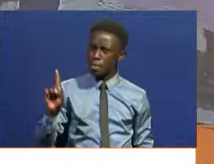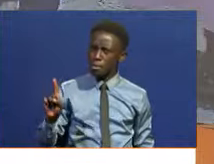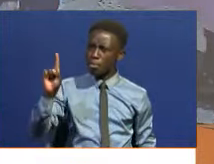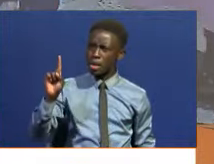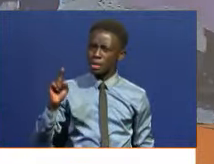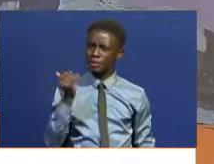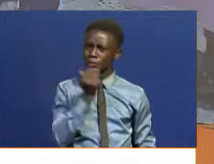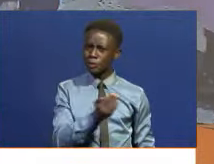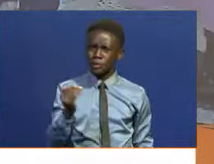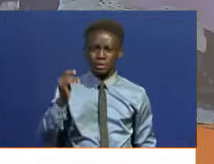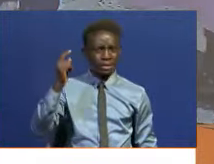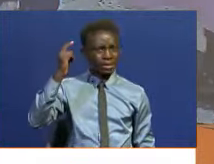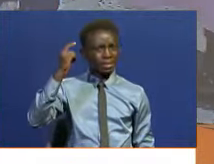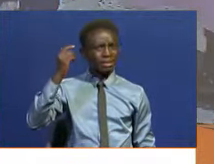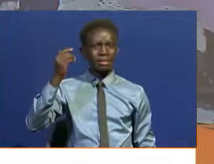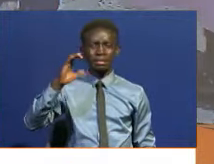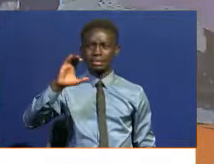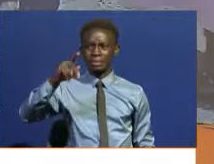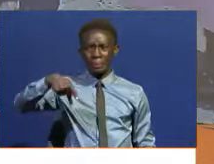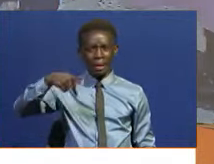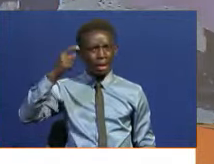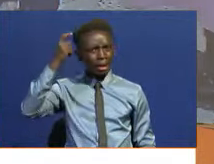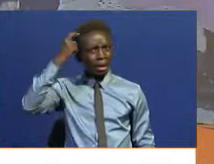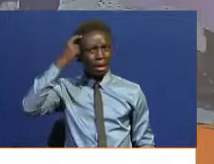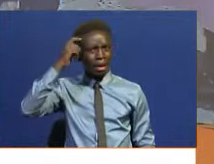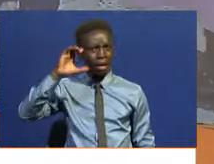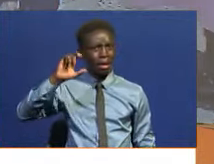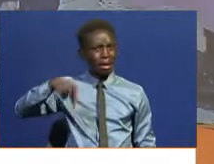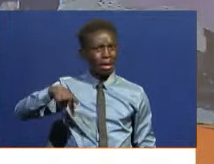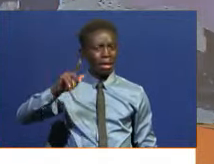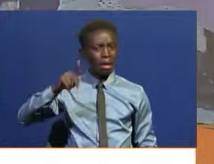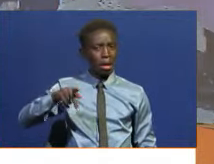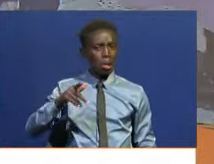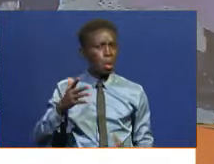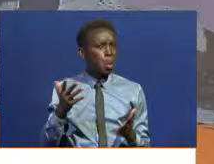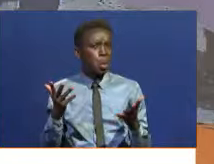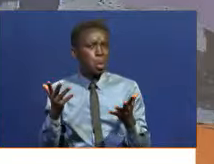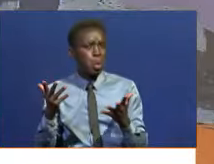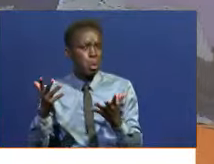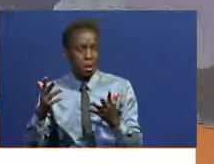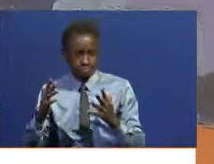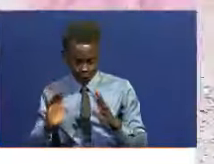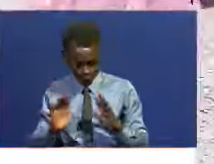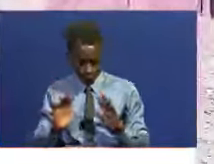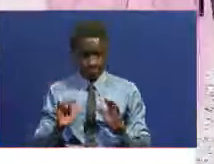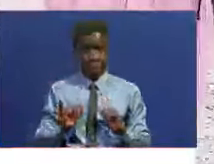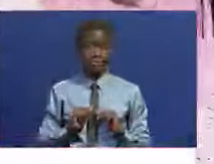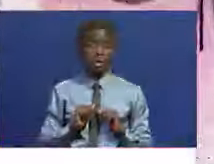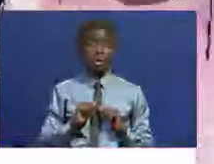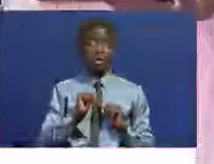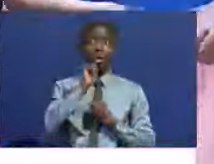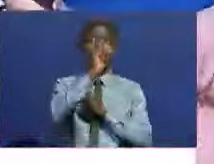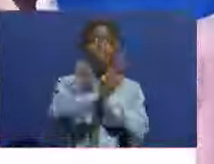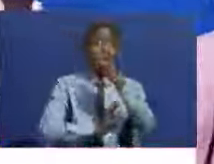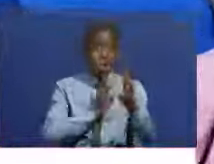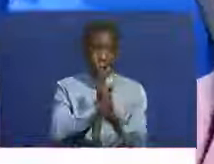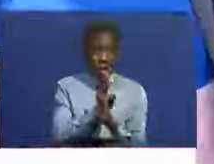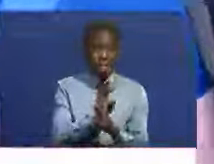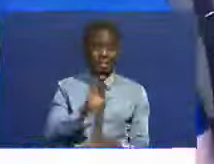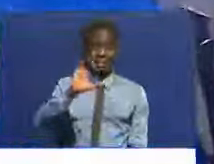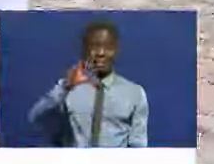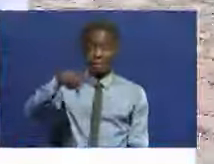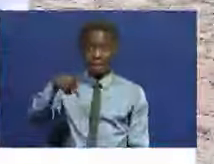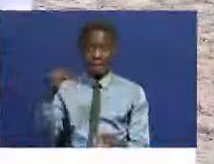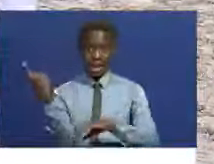cerebral palsy among communities in the county. Speaking during the commemoration of World Cerebral Palsy Day, the